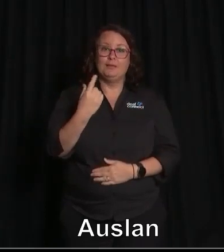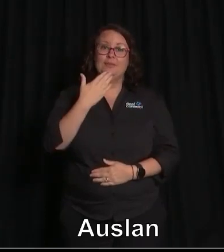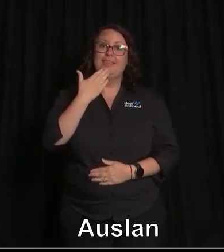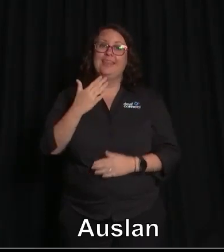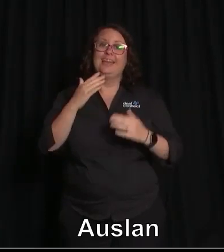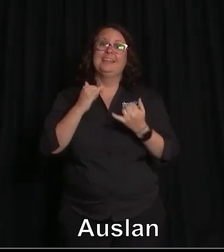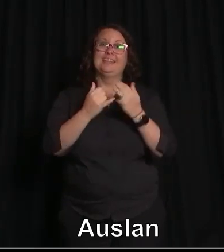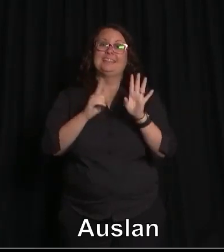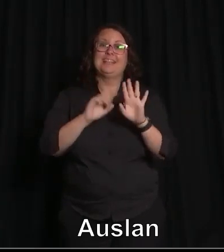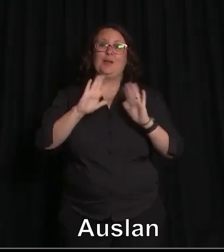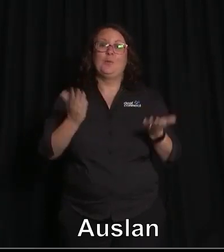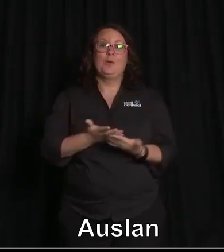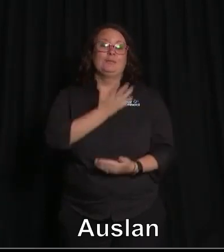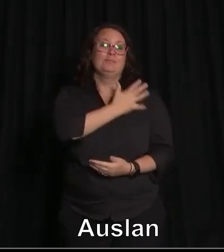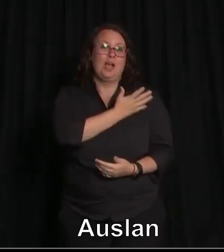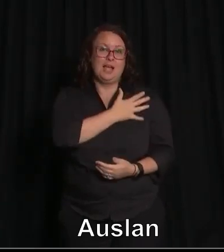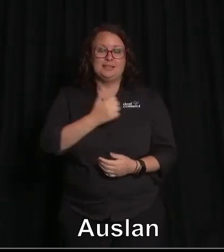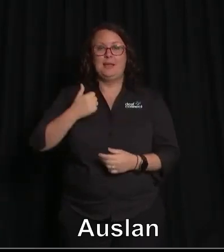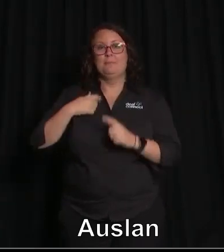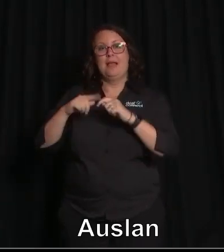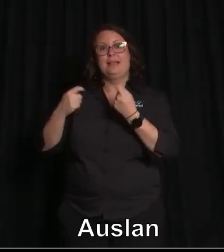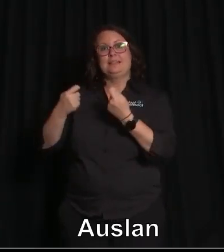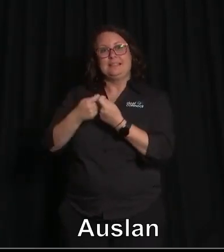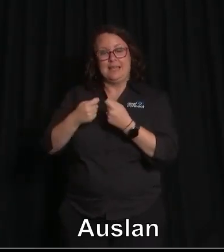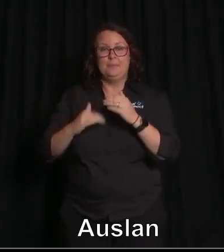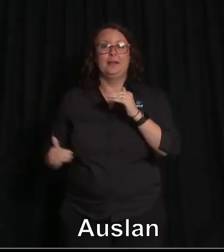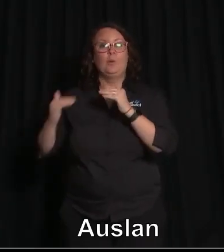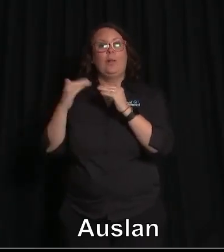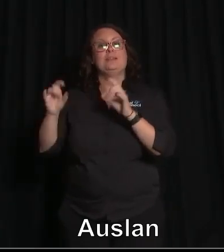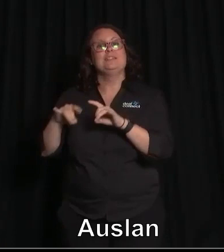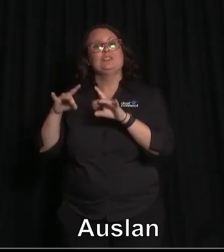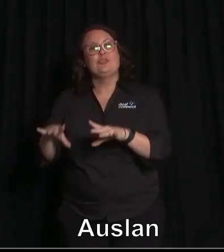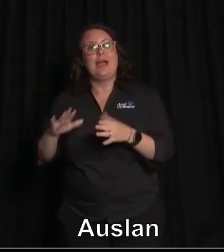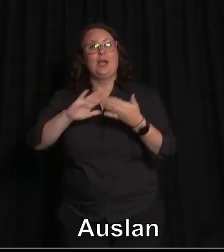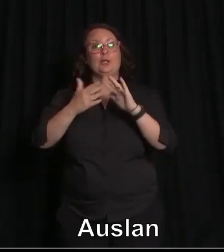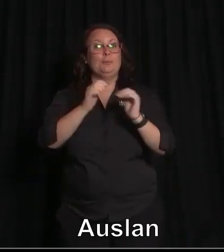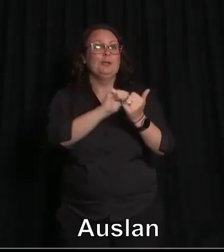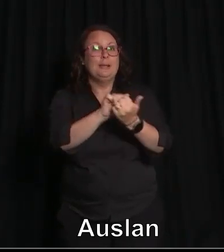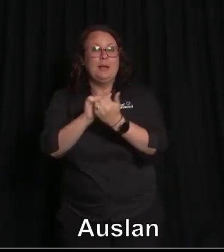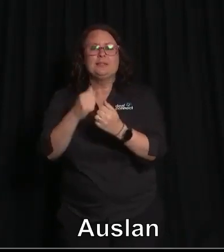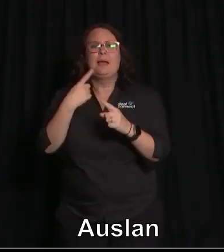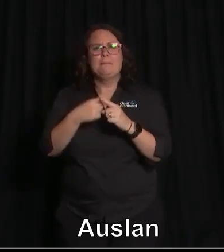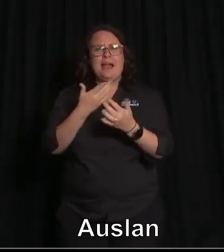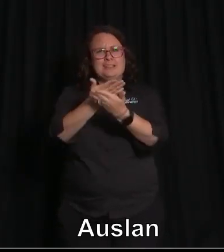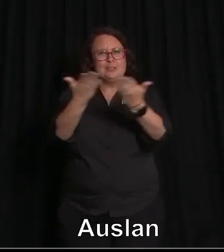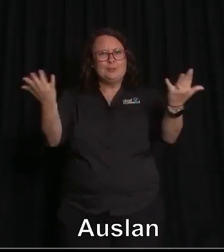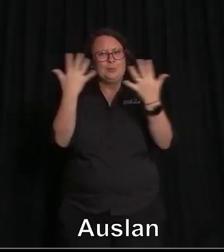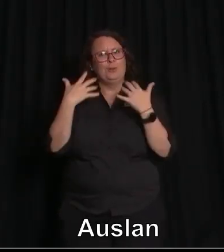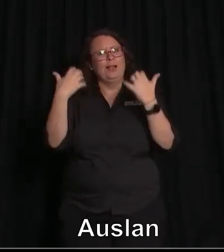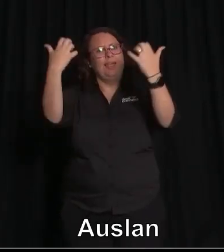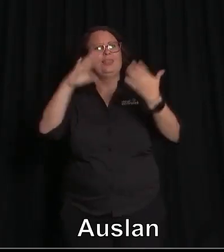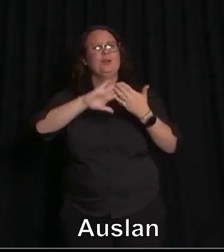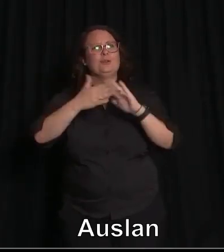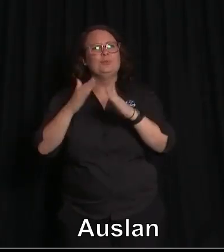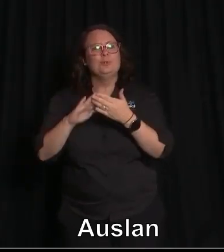of course, my team at Equality Australia and our community partners, and all of you, the community, for this incredible